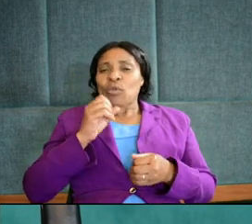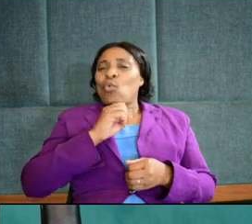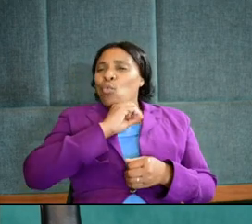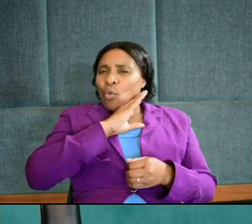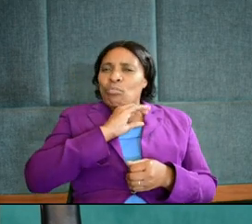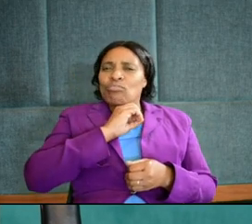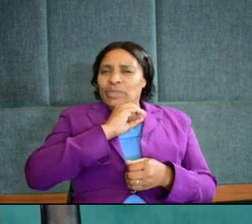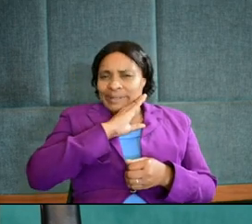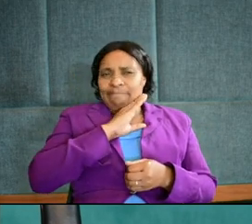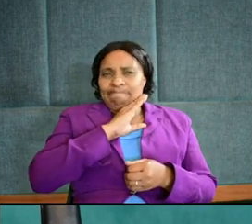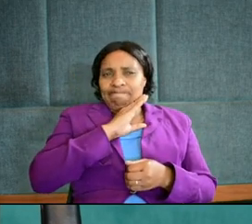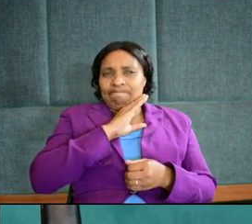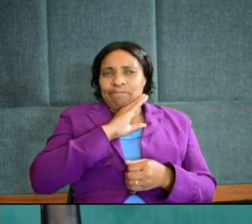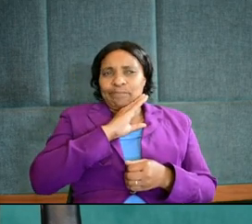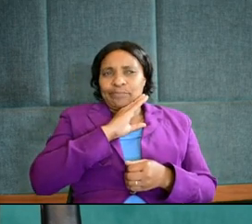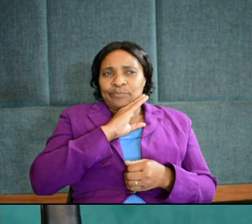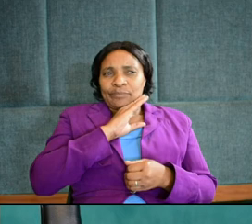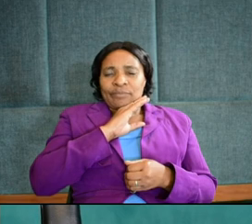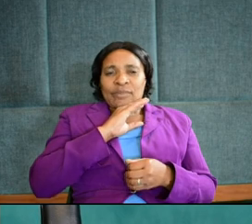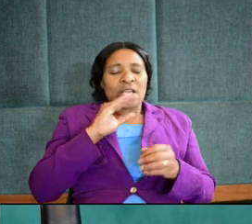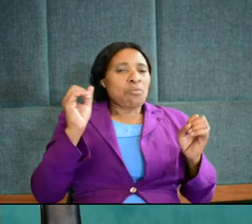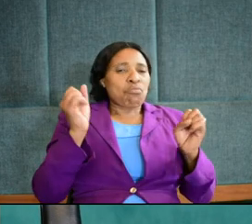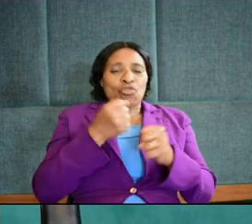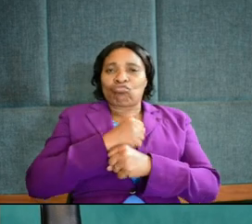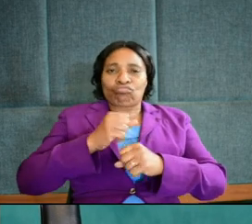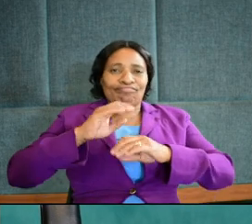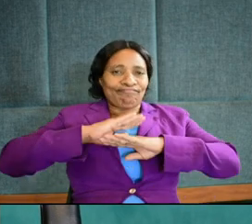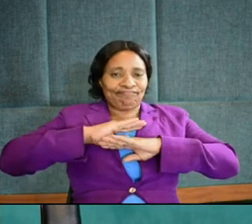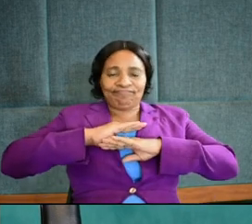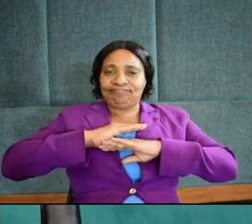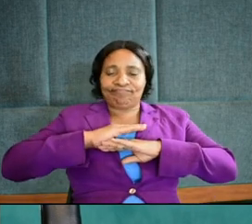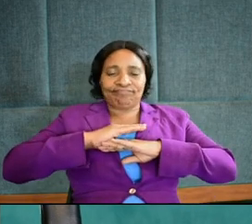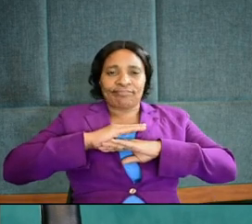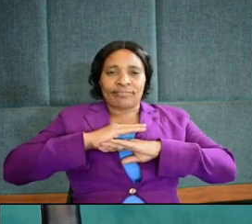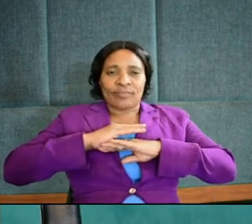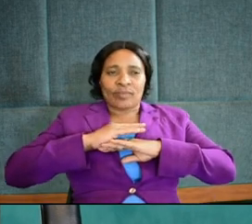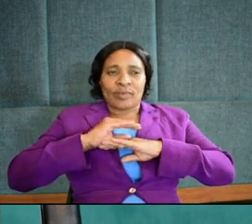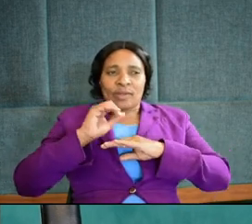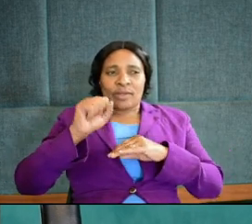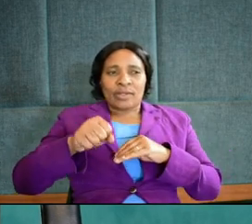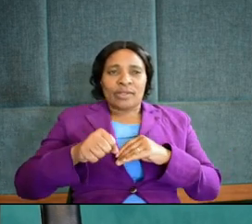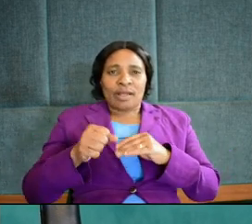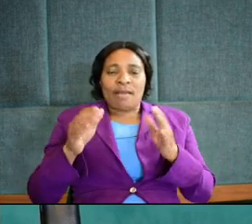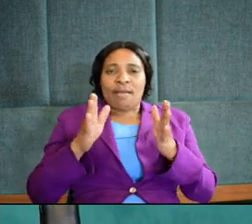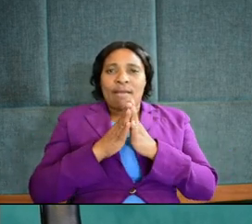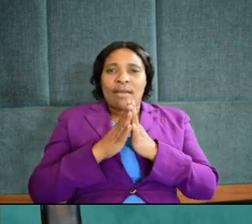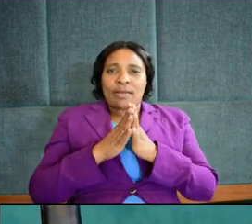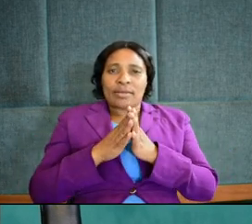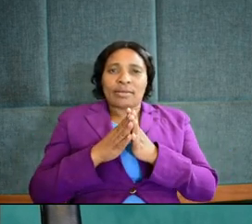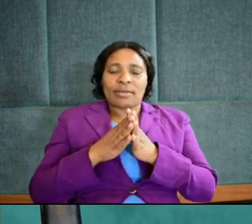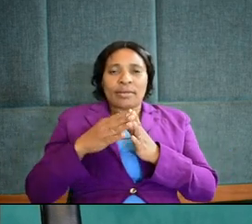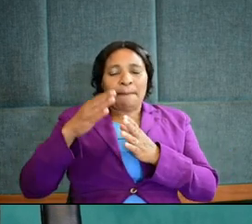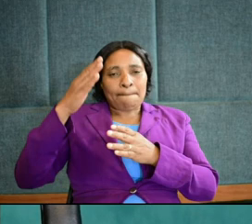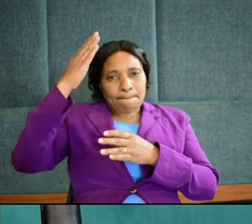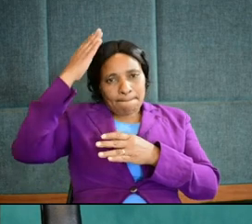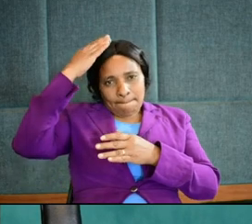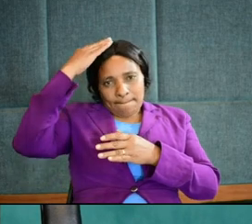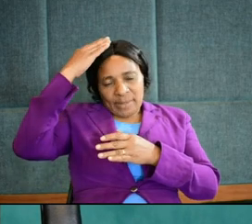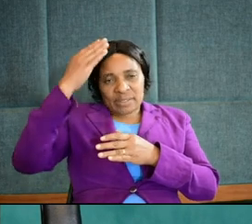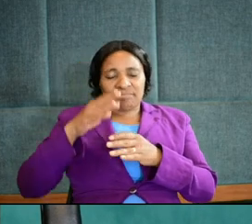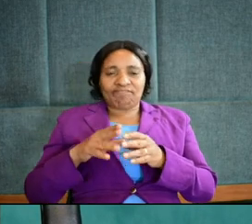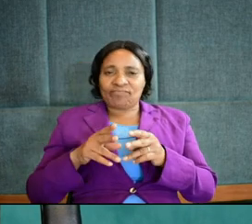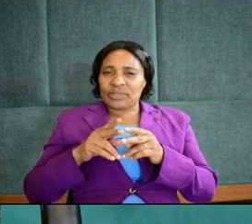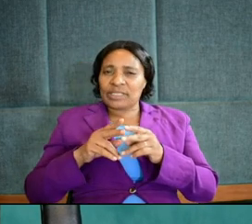murmured and were not contented. Yes, and Monday is the